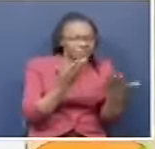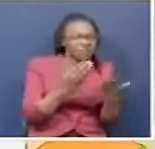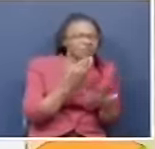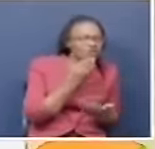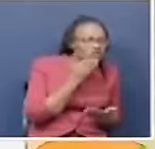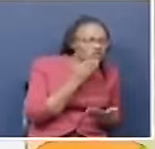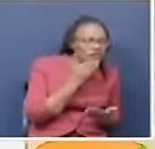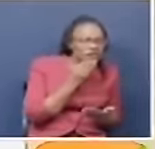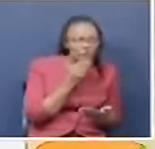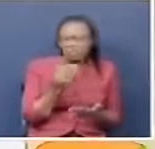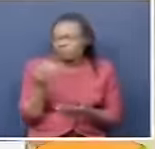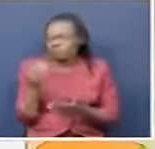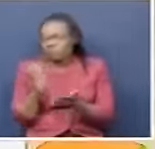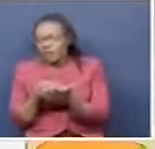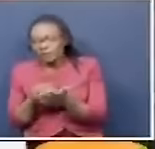Kalonzo and Raila.